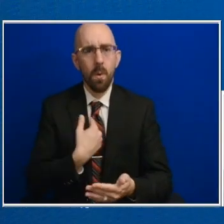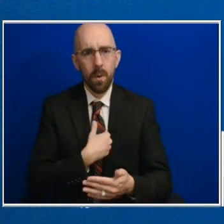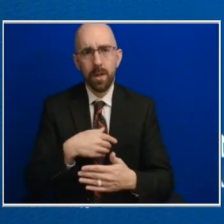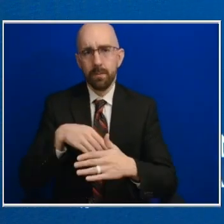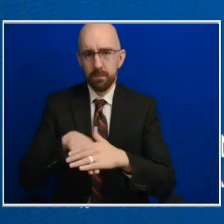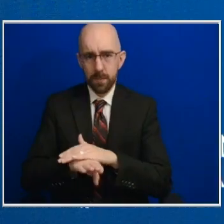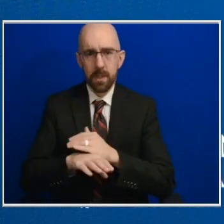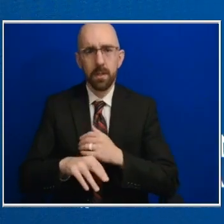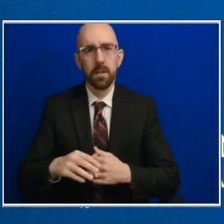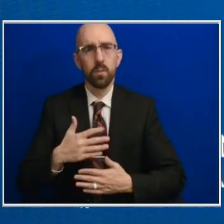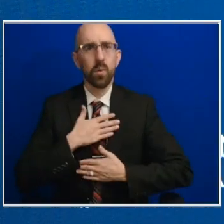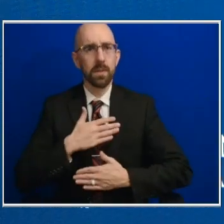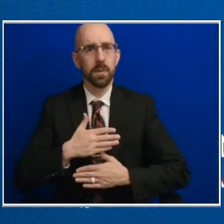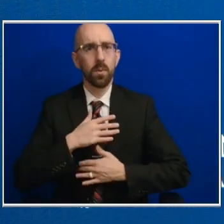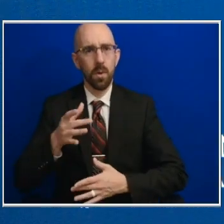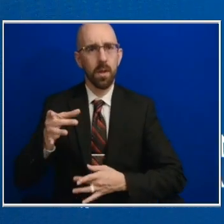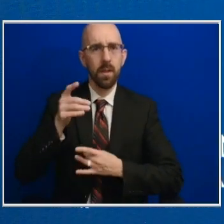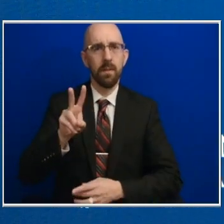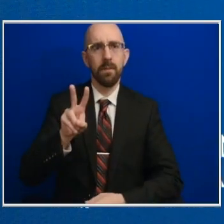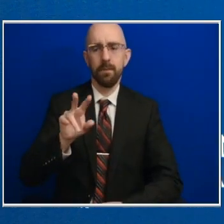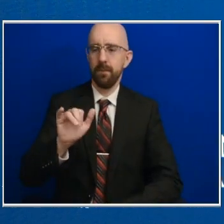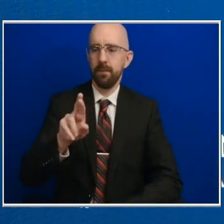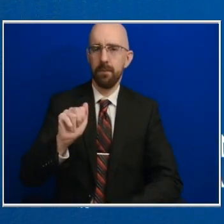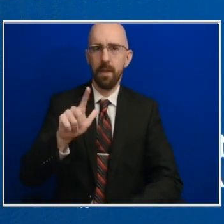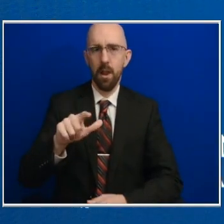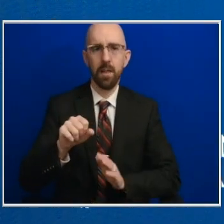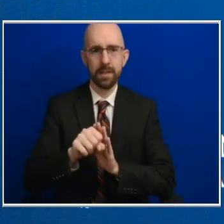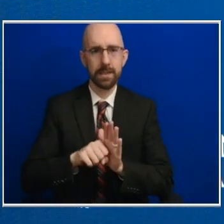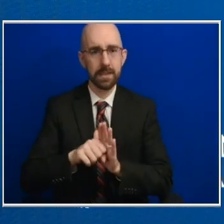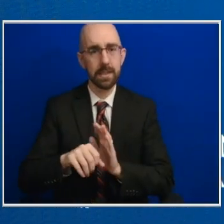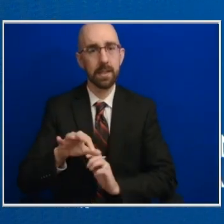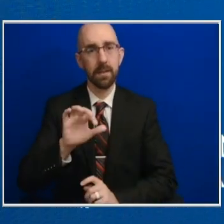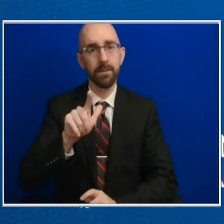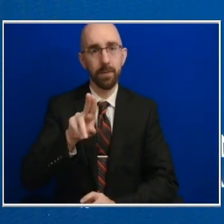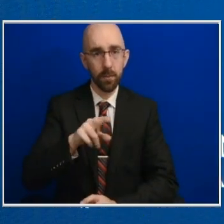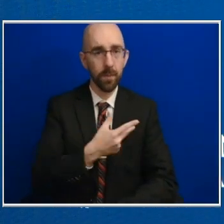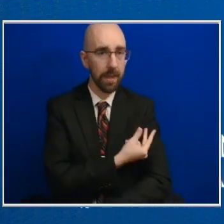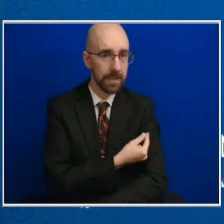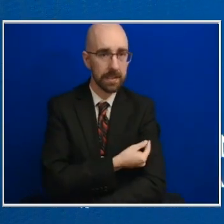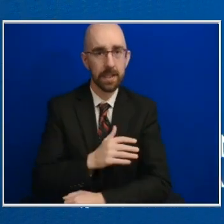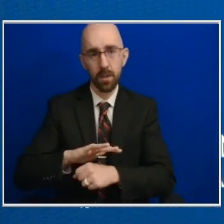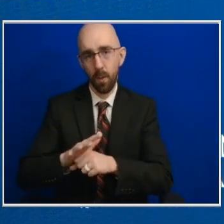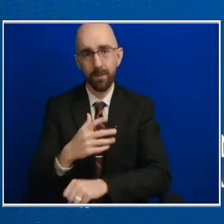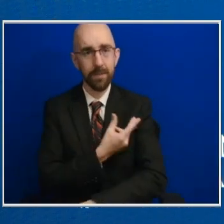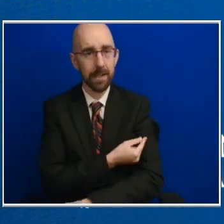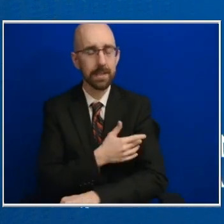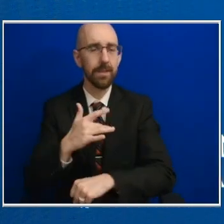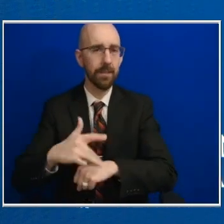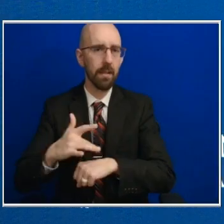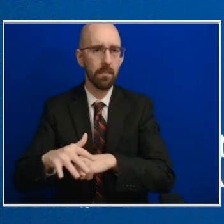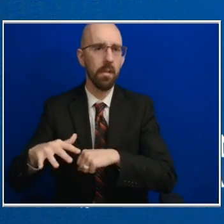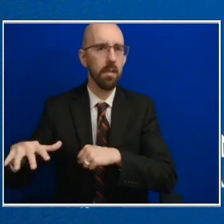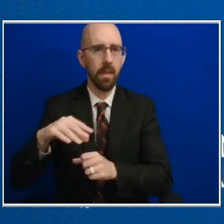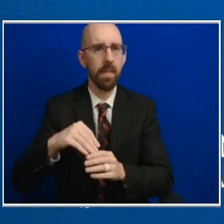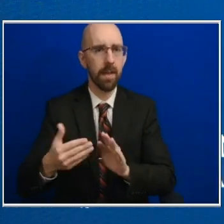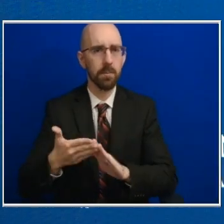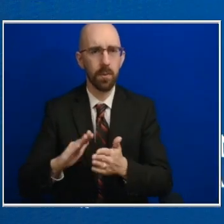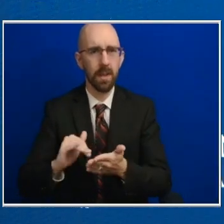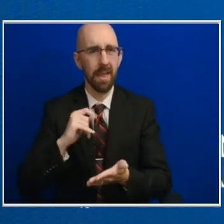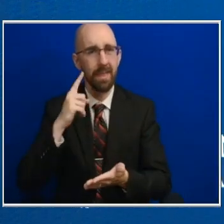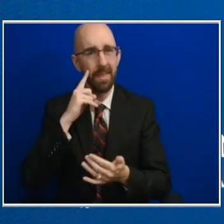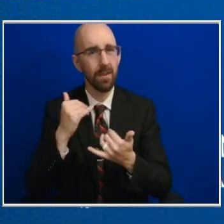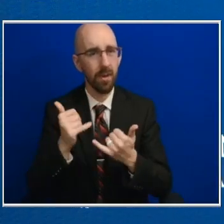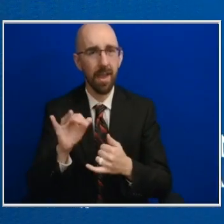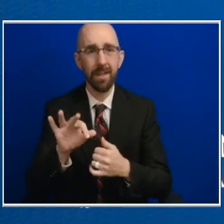viral season. We know that influenza vaccines and COVID vaccines are available in our community. I think right now, if you can hold off